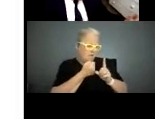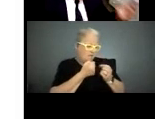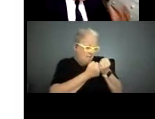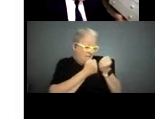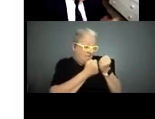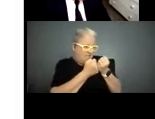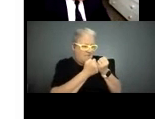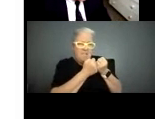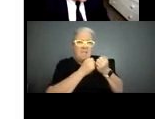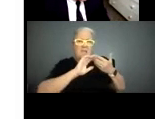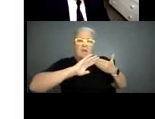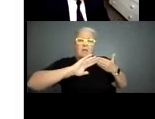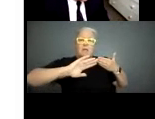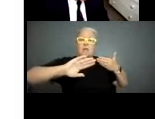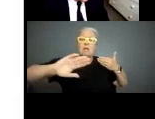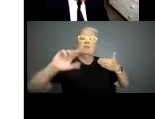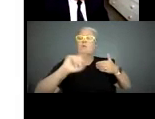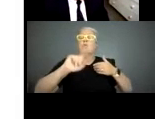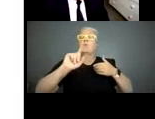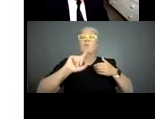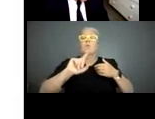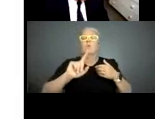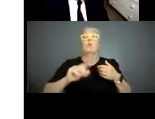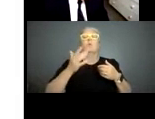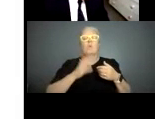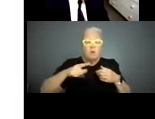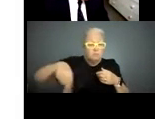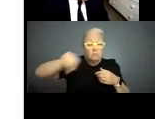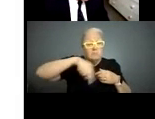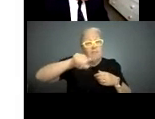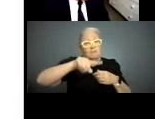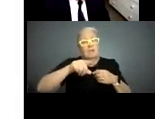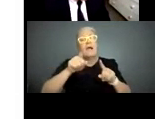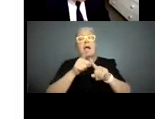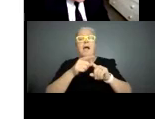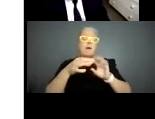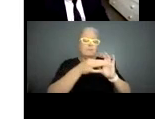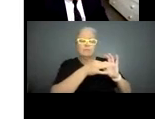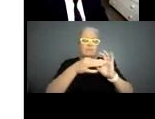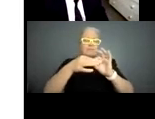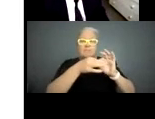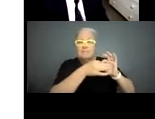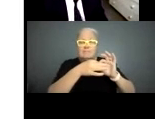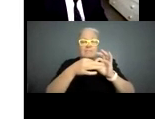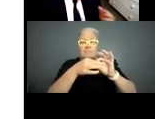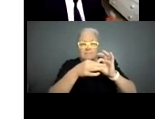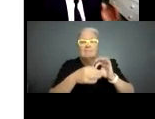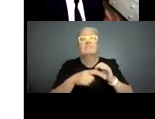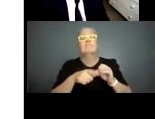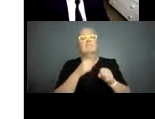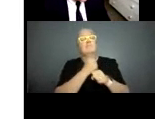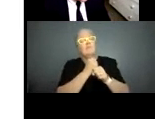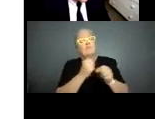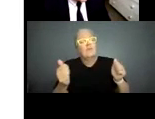They're encouraging other peers to work with the child, and they are planning together. So it isn't just